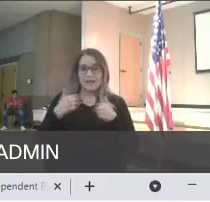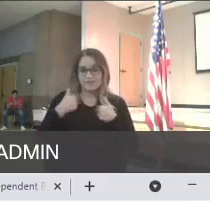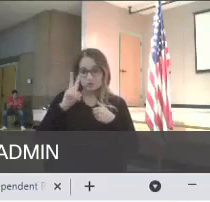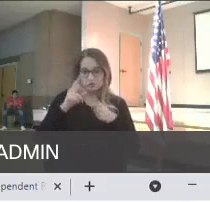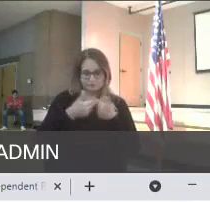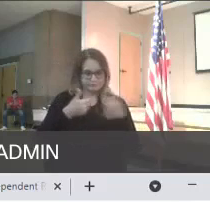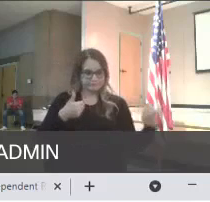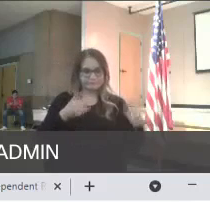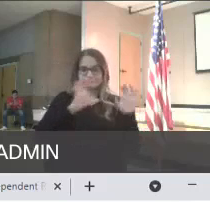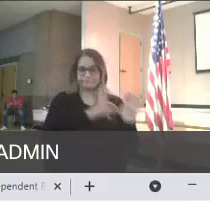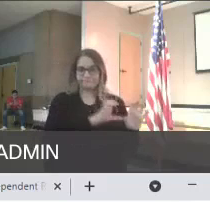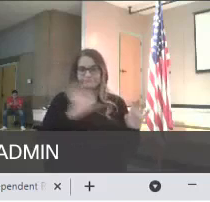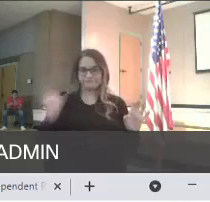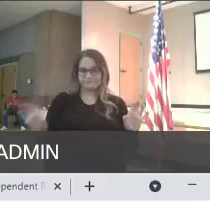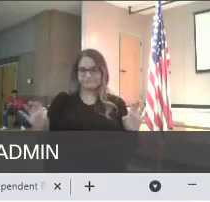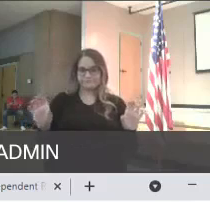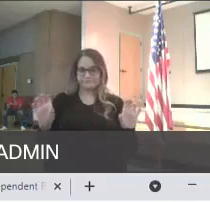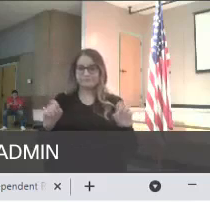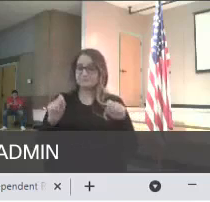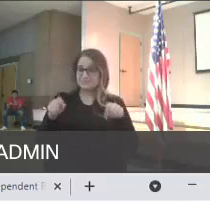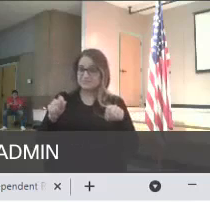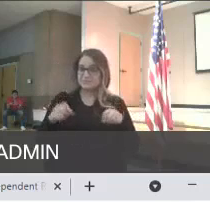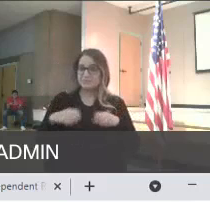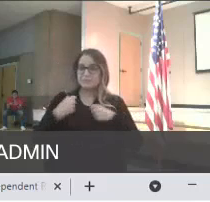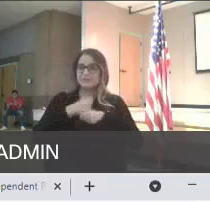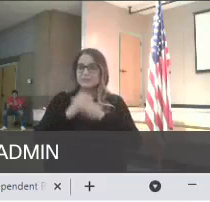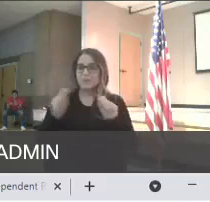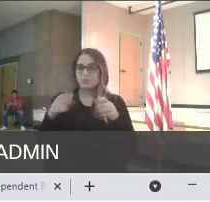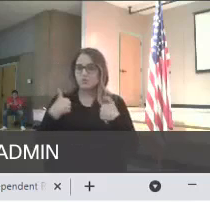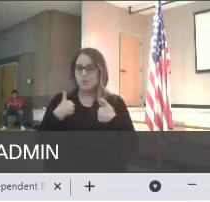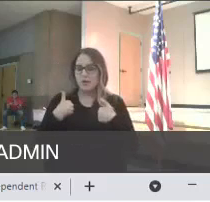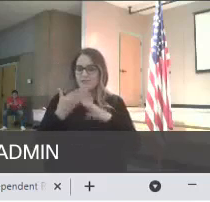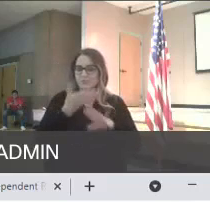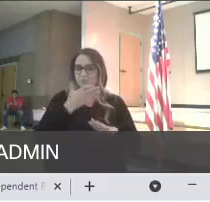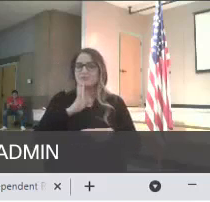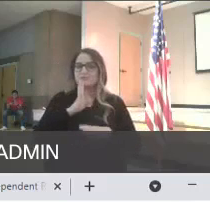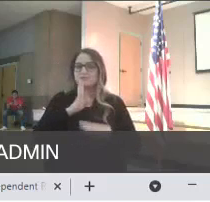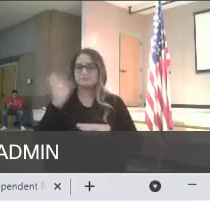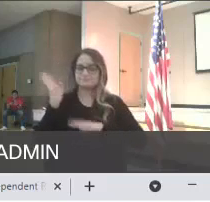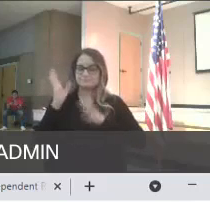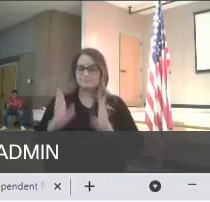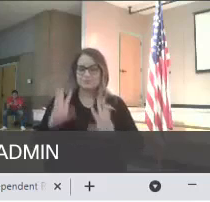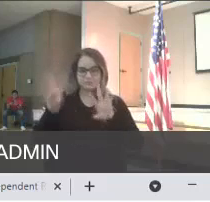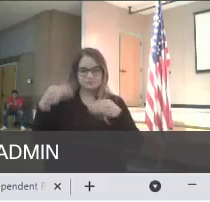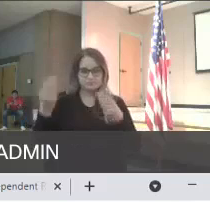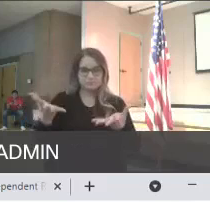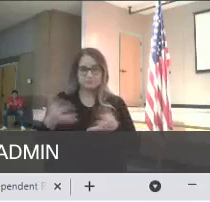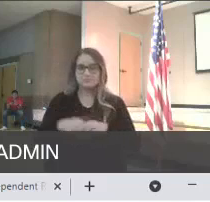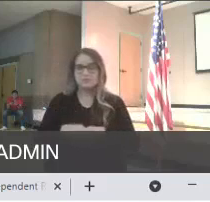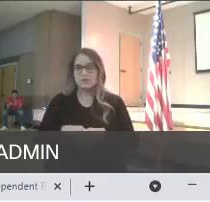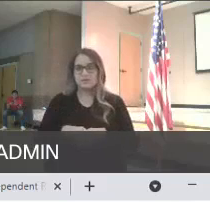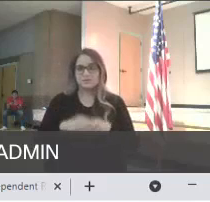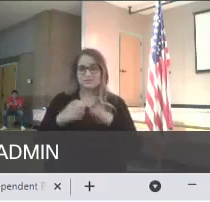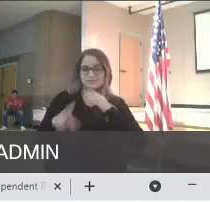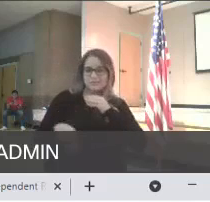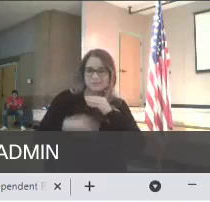separate districts, it makes it possible for us to have, as previous speakers have told you, additional representation.